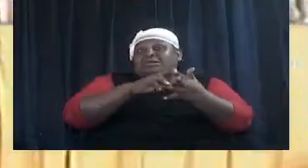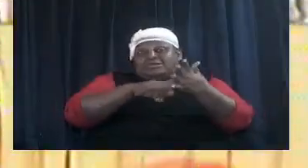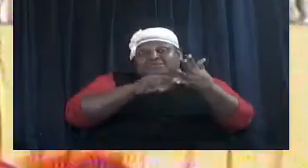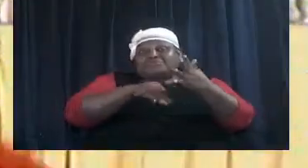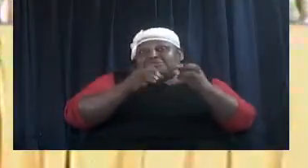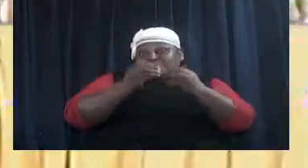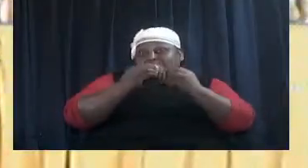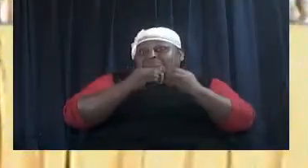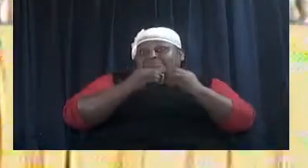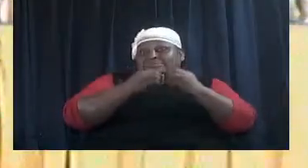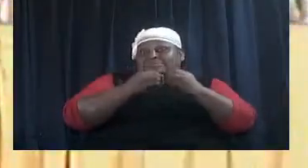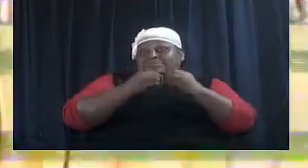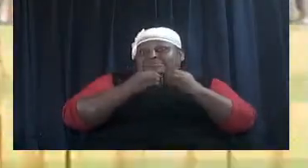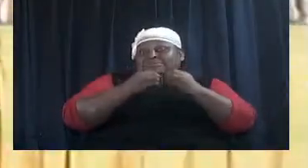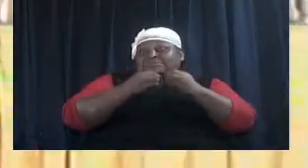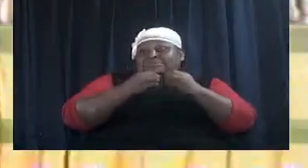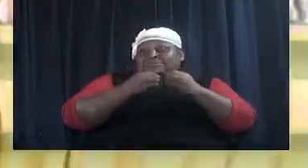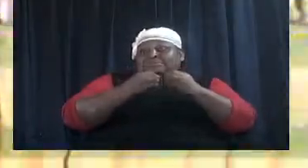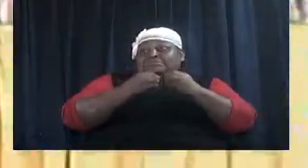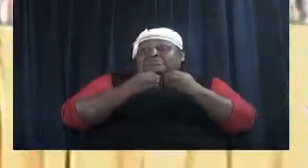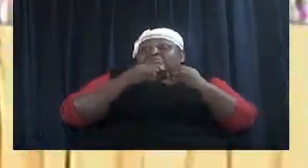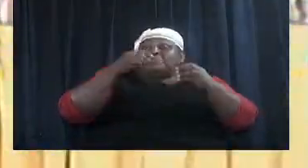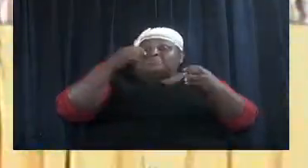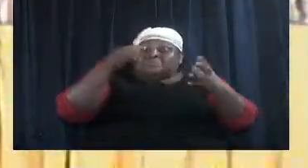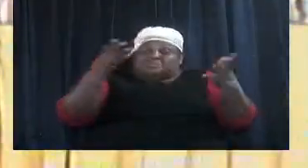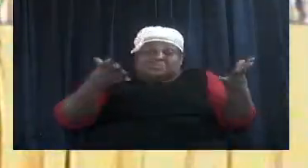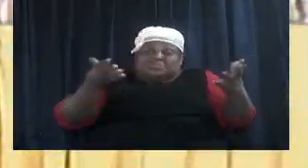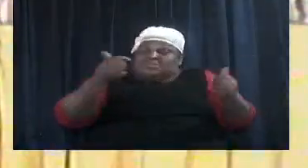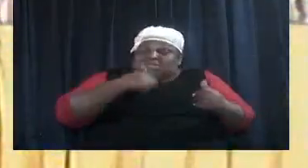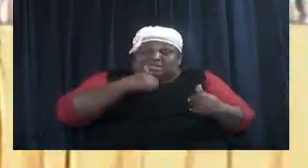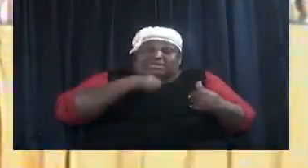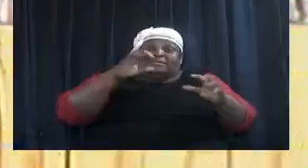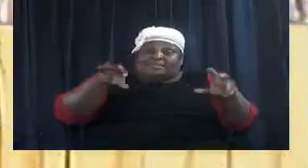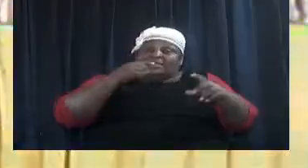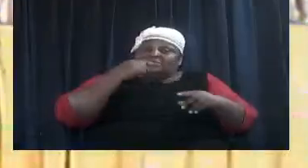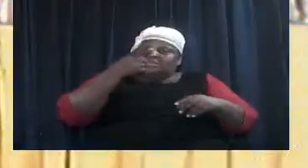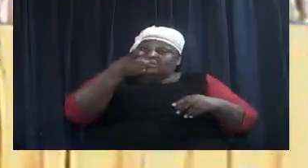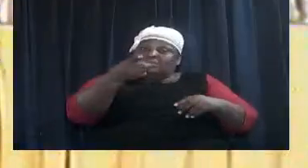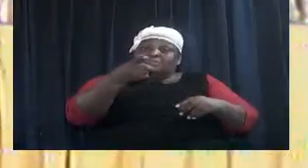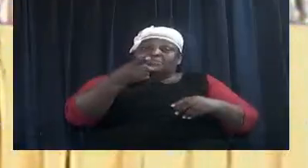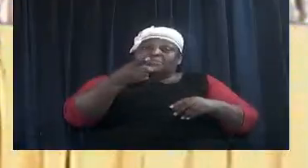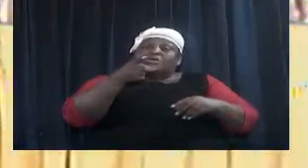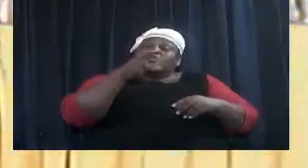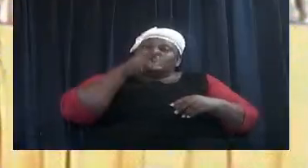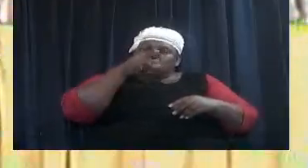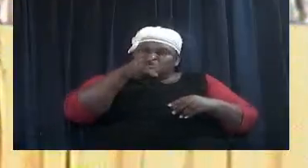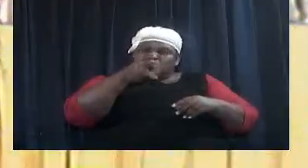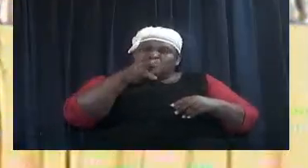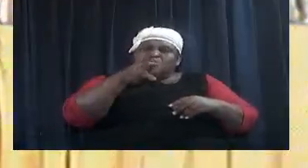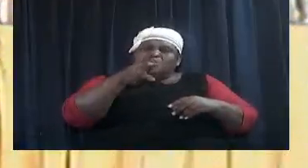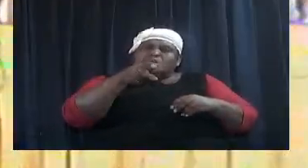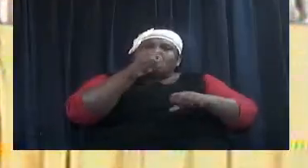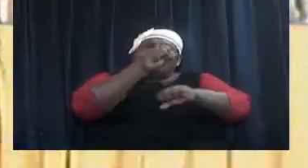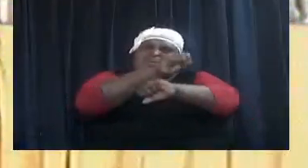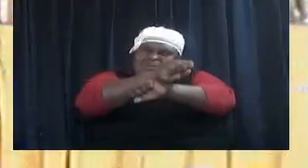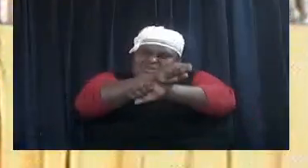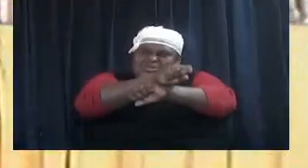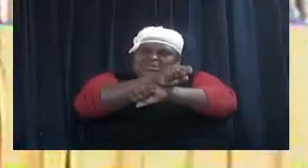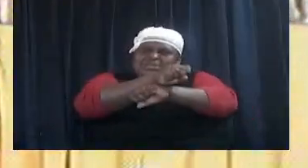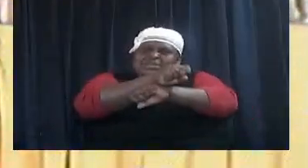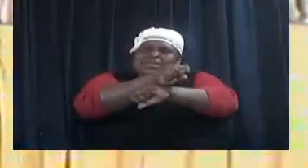it. But what I can tell you is that works that is